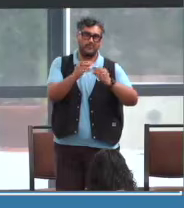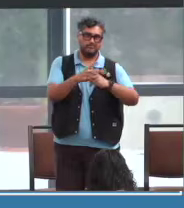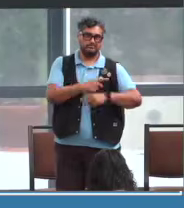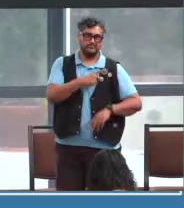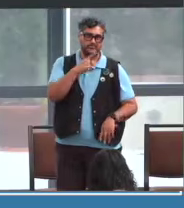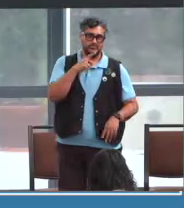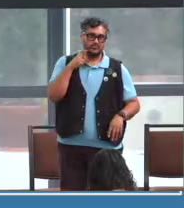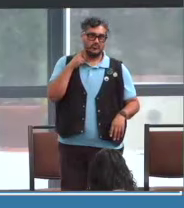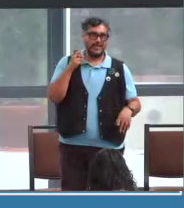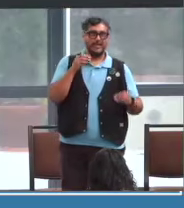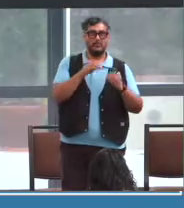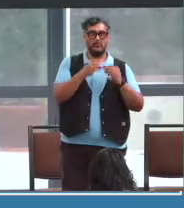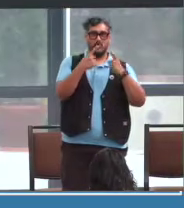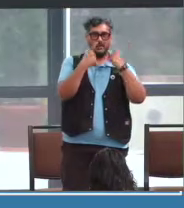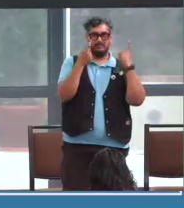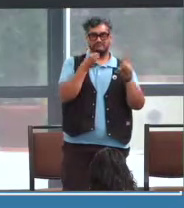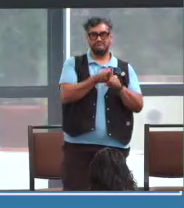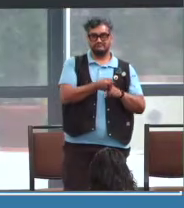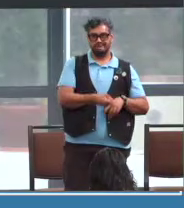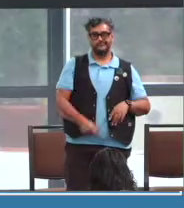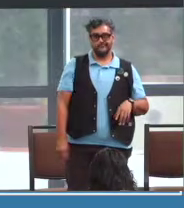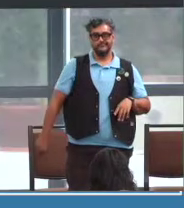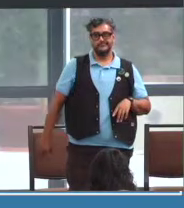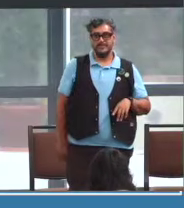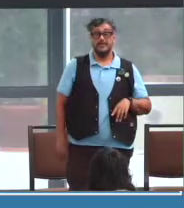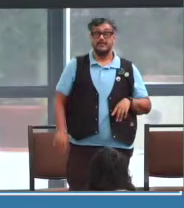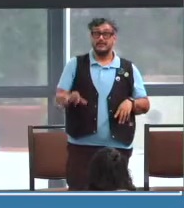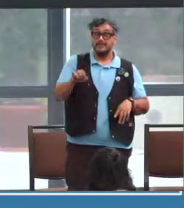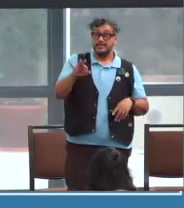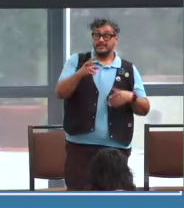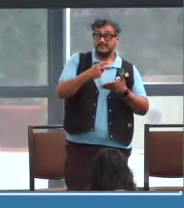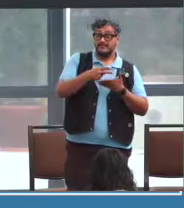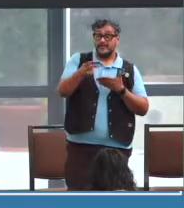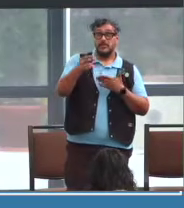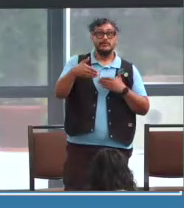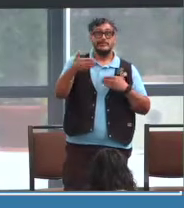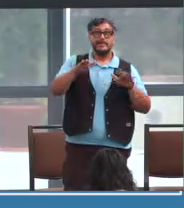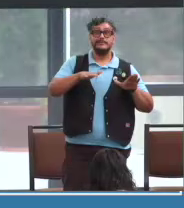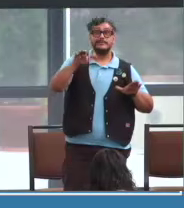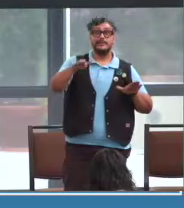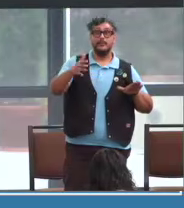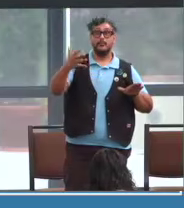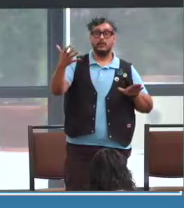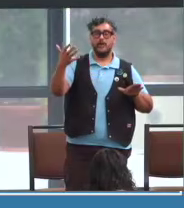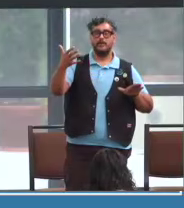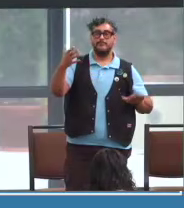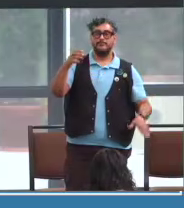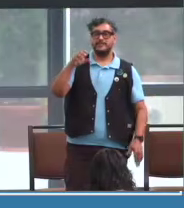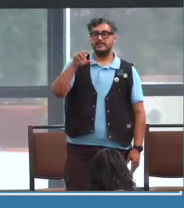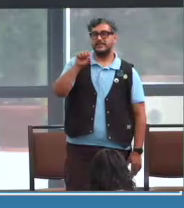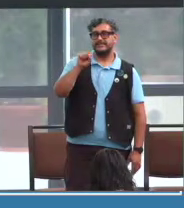and more issues and allergies even. If these fail, then the next step we go to is what we call secretagogues.